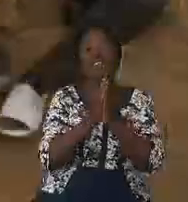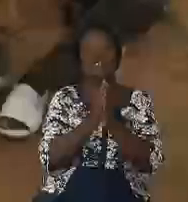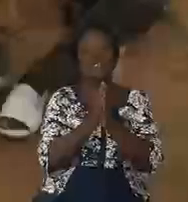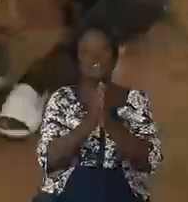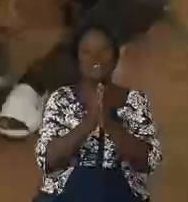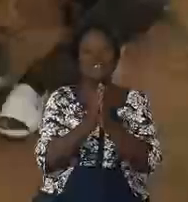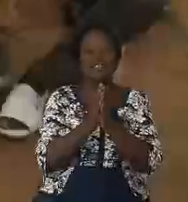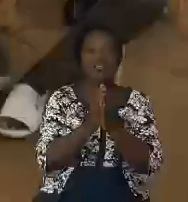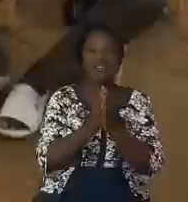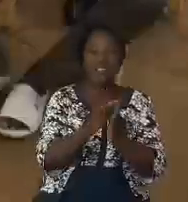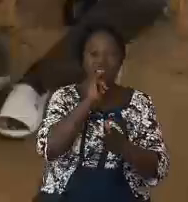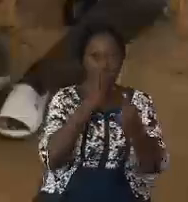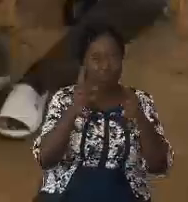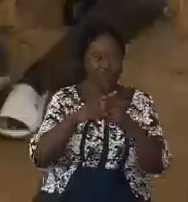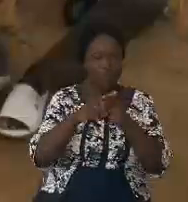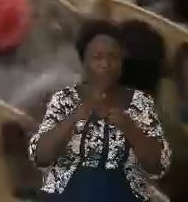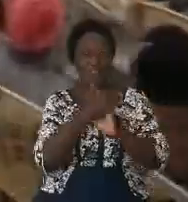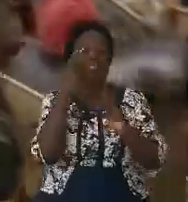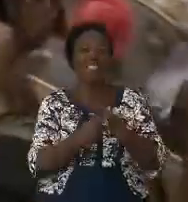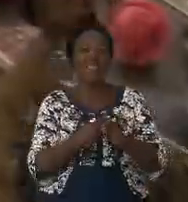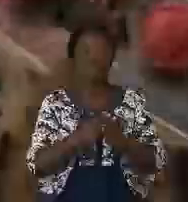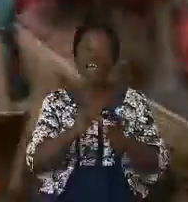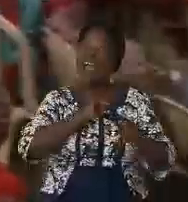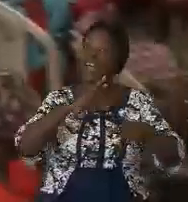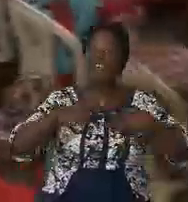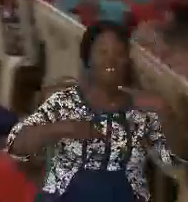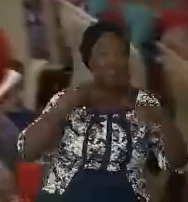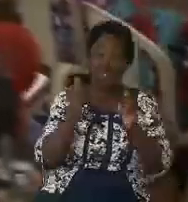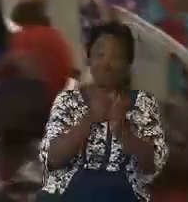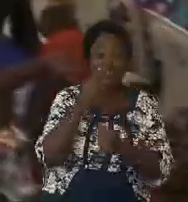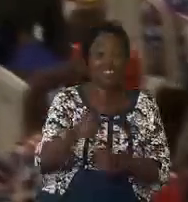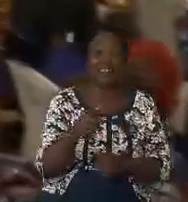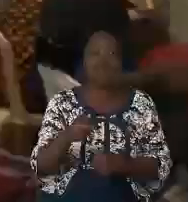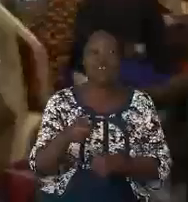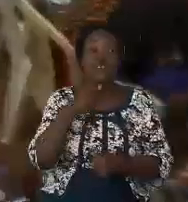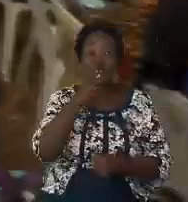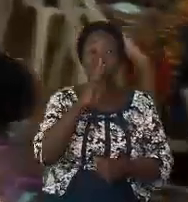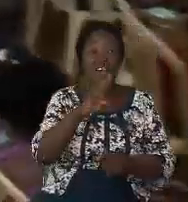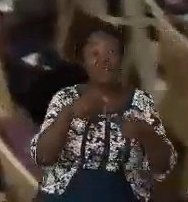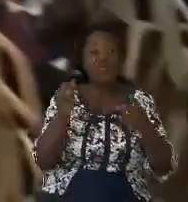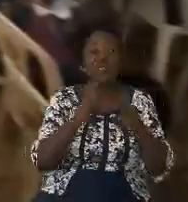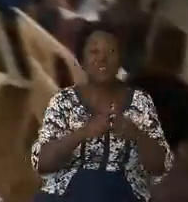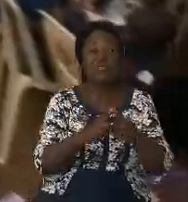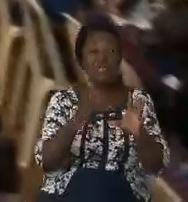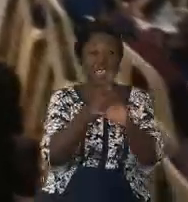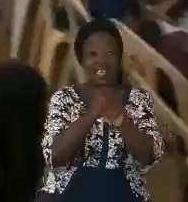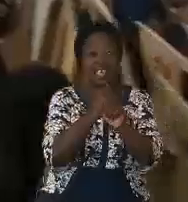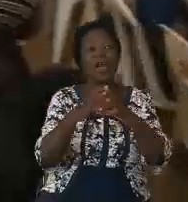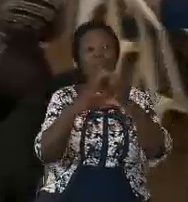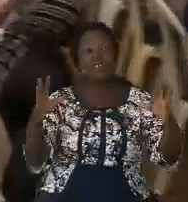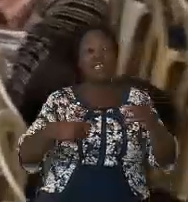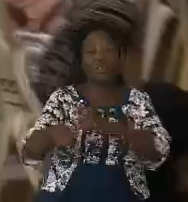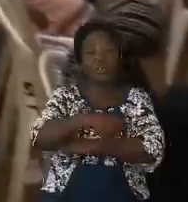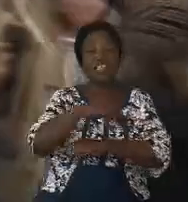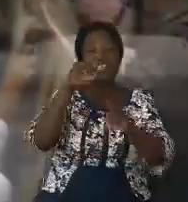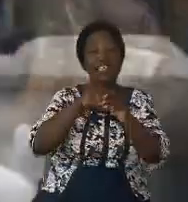amen. Healing, amen. It's coming to you. I rejoice with you.